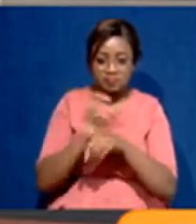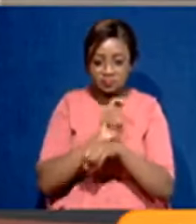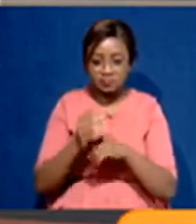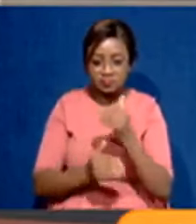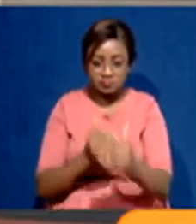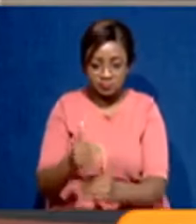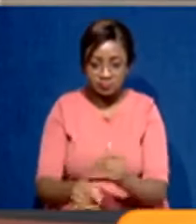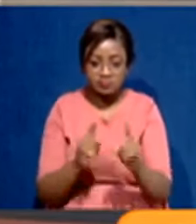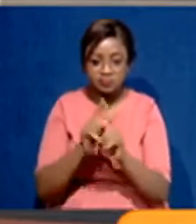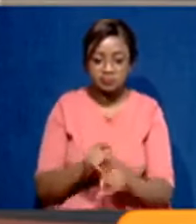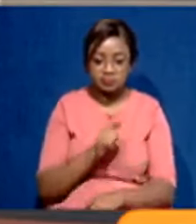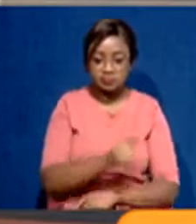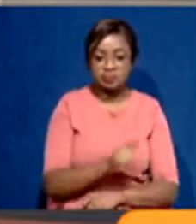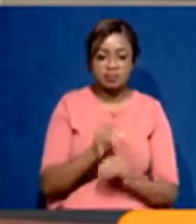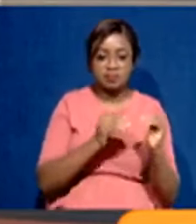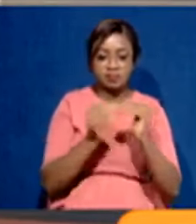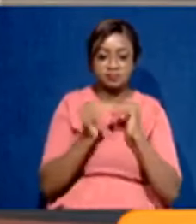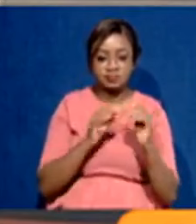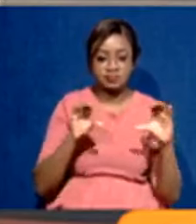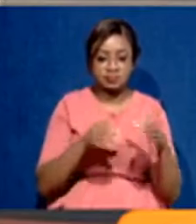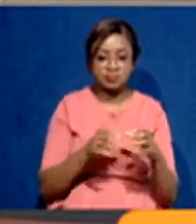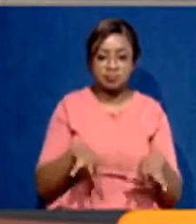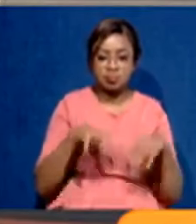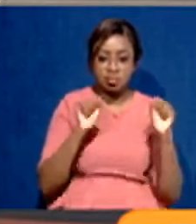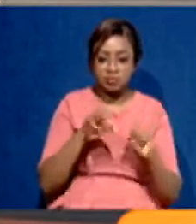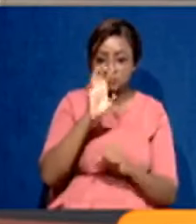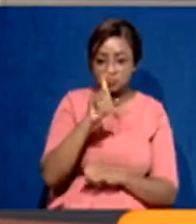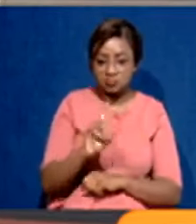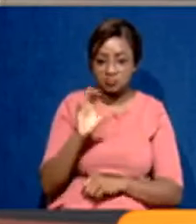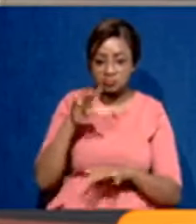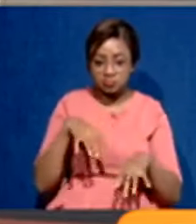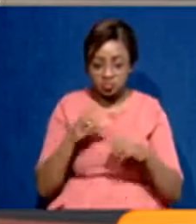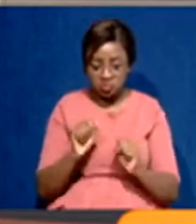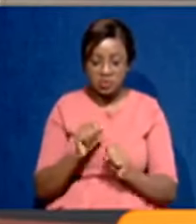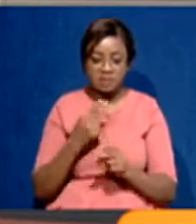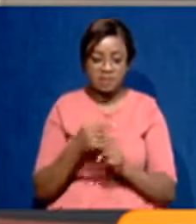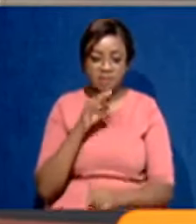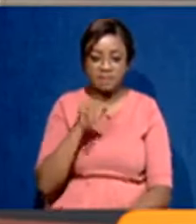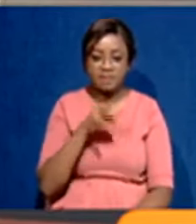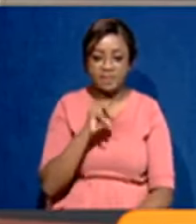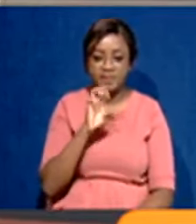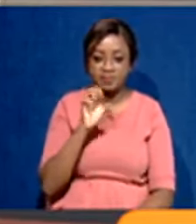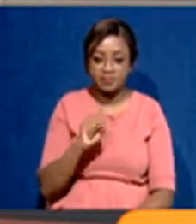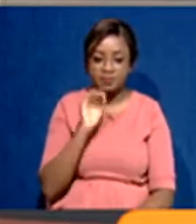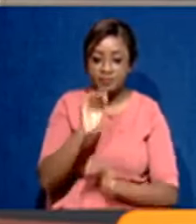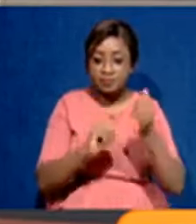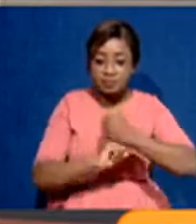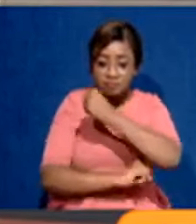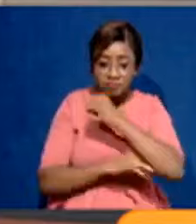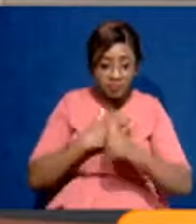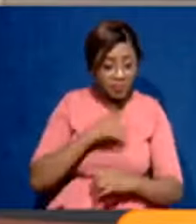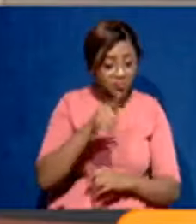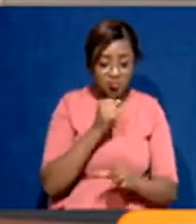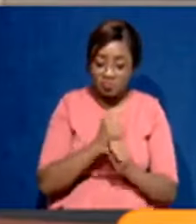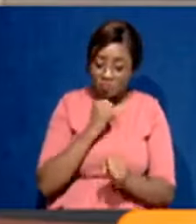process. Here, the Commissioning Equity Group Foundation Executive Chair, Dr. James Mwangi, challenged the scholars to take advantage of the funding and make